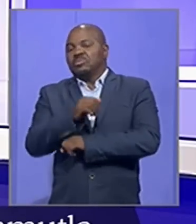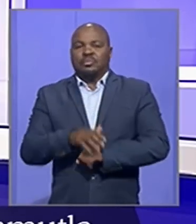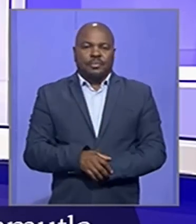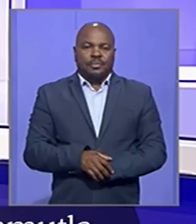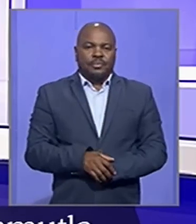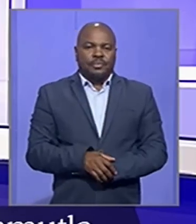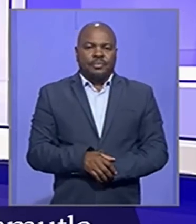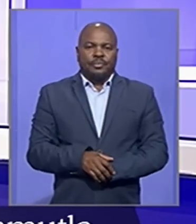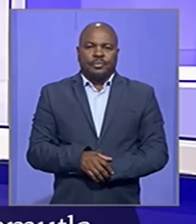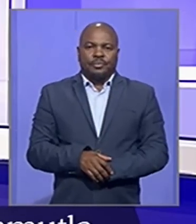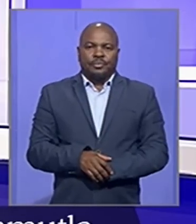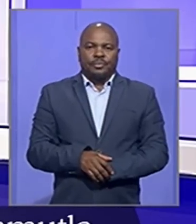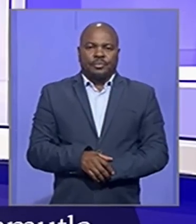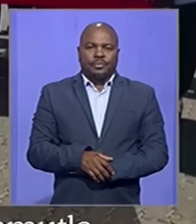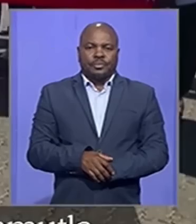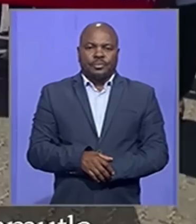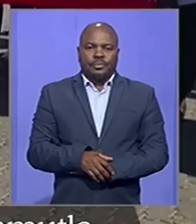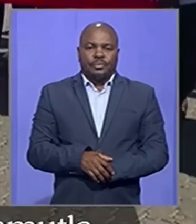bjo.